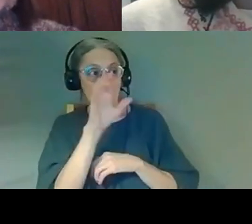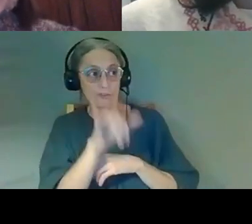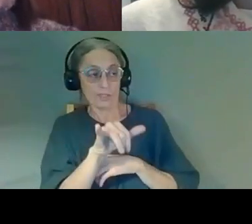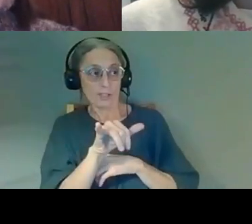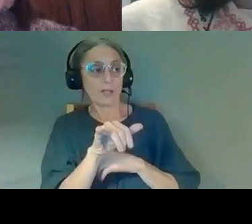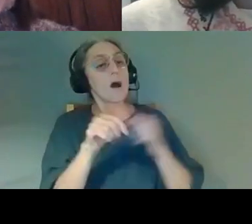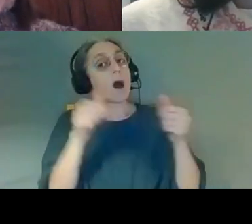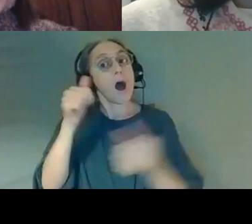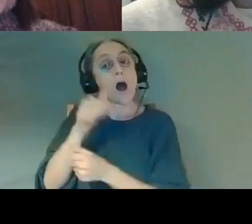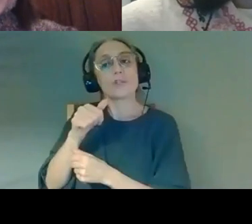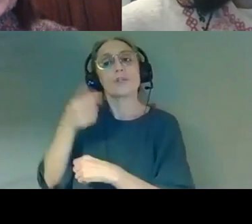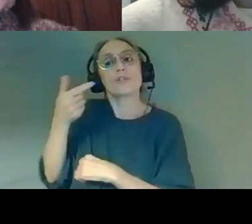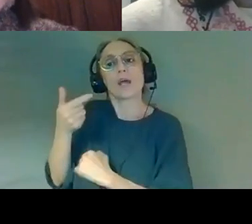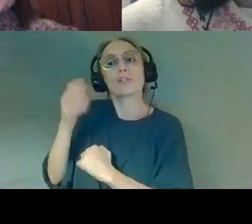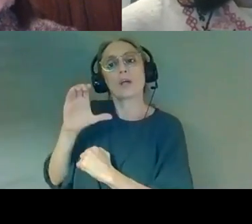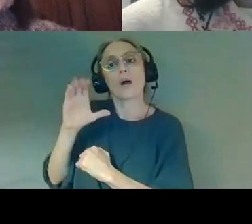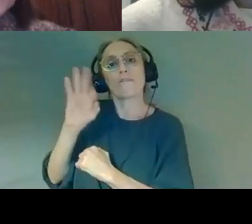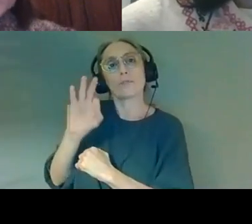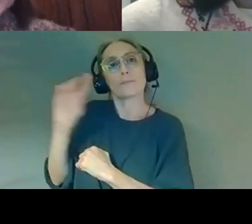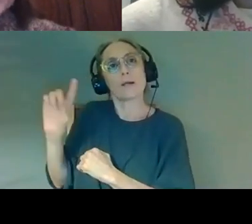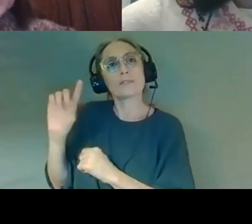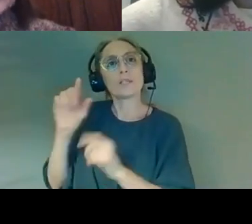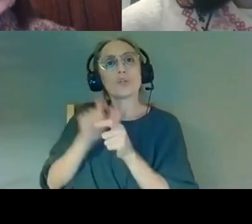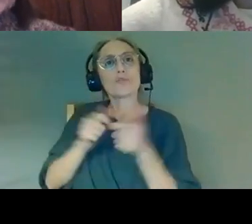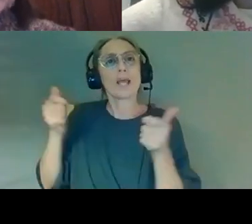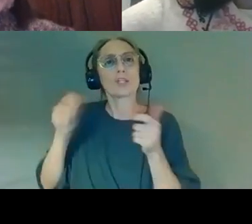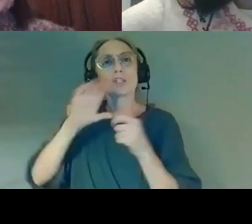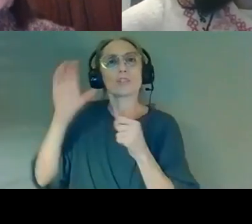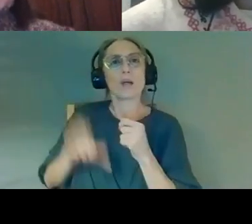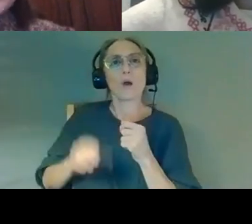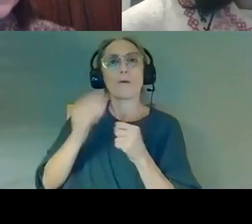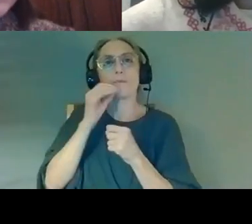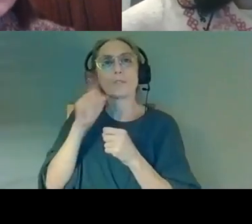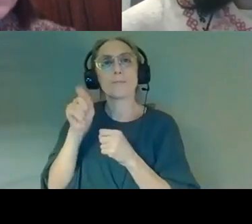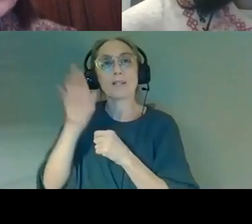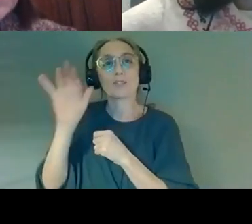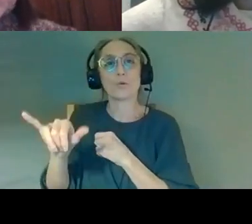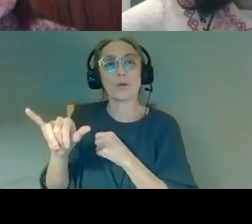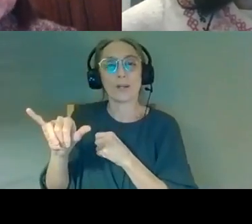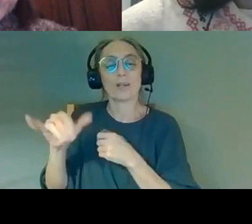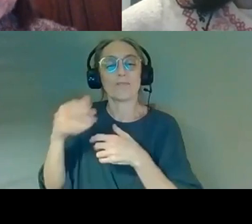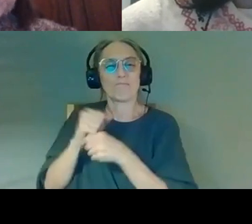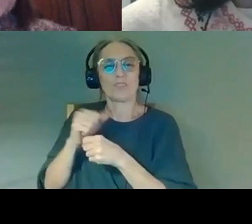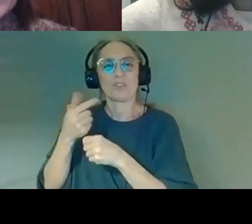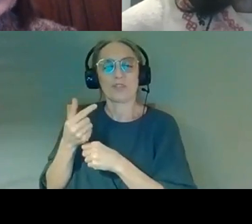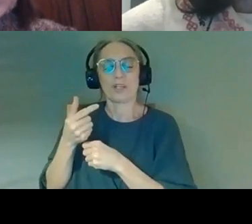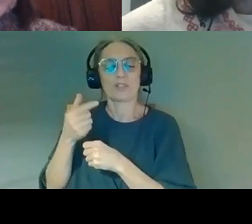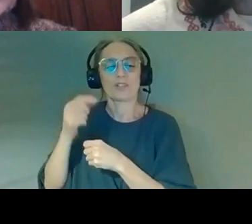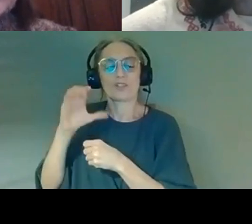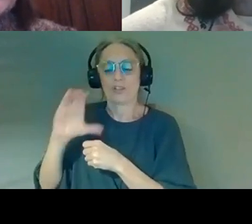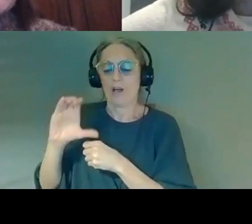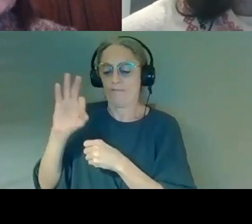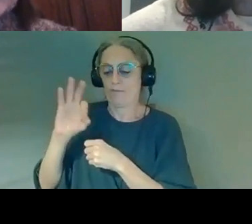Greater Chicago Food Depository, they are the people to contact. But again, as Cosmos pointed